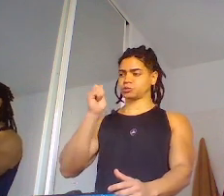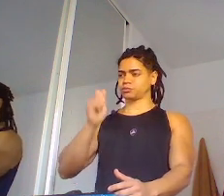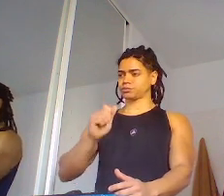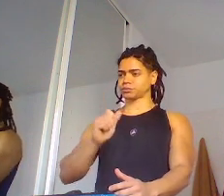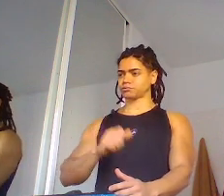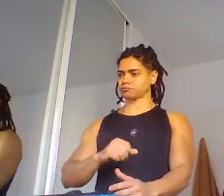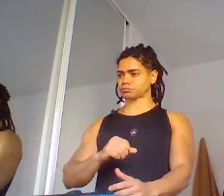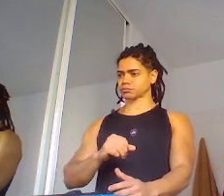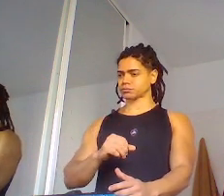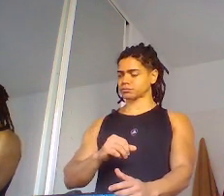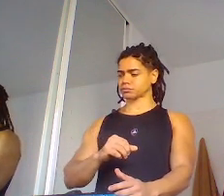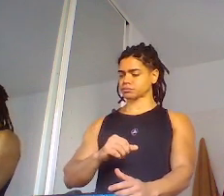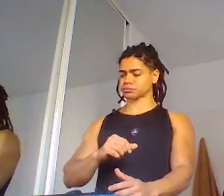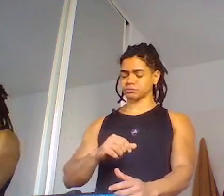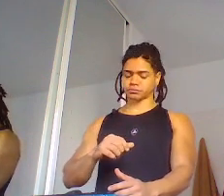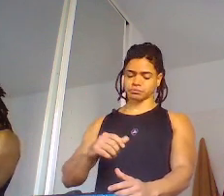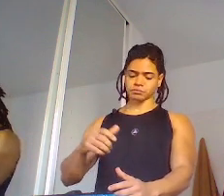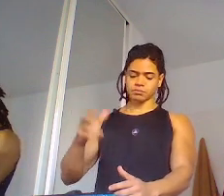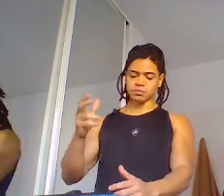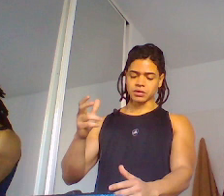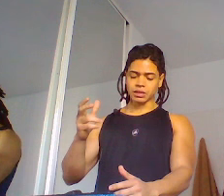is